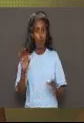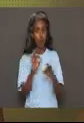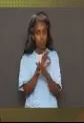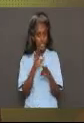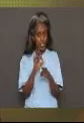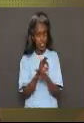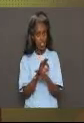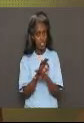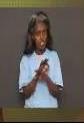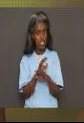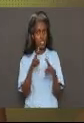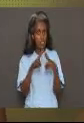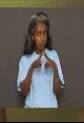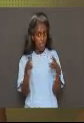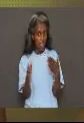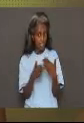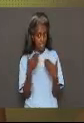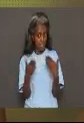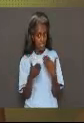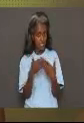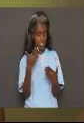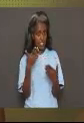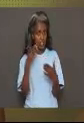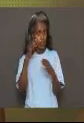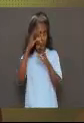cofunctions is very easy to grasp.